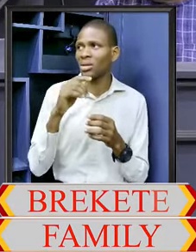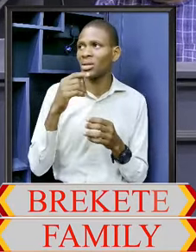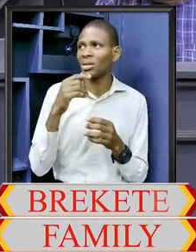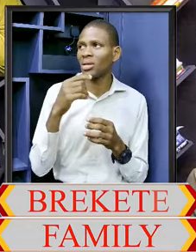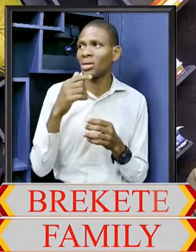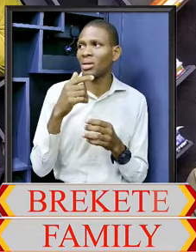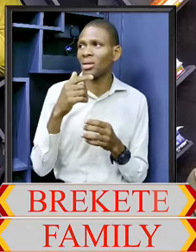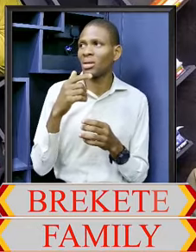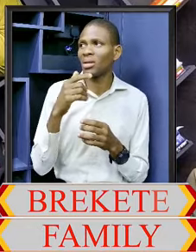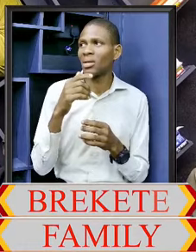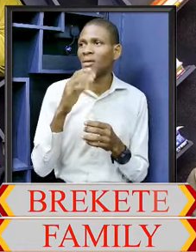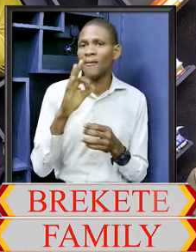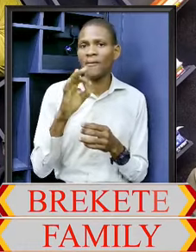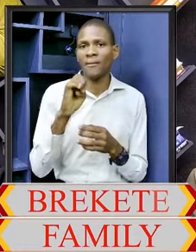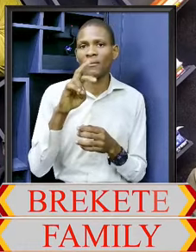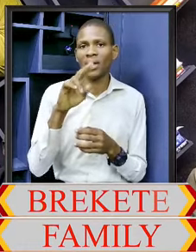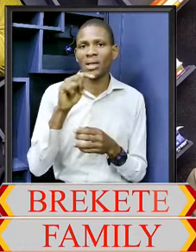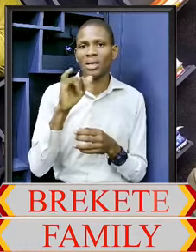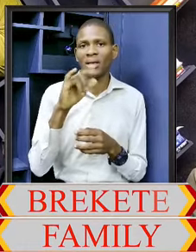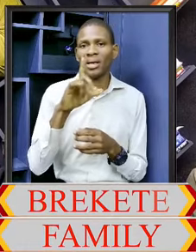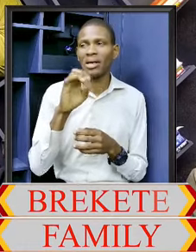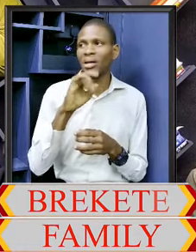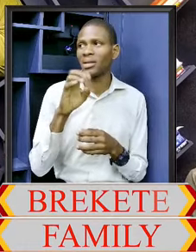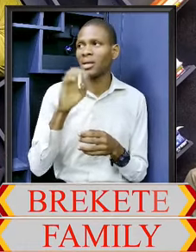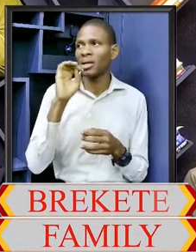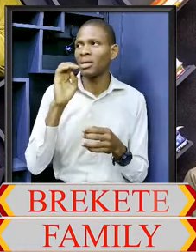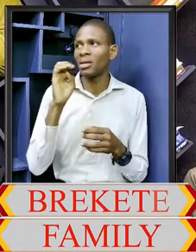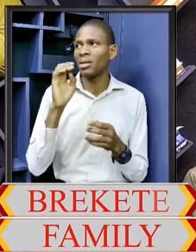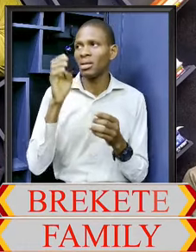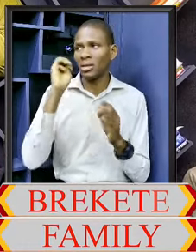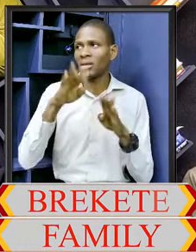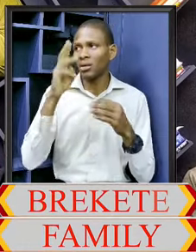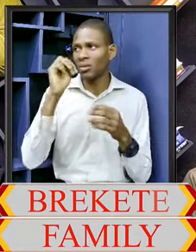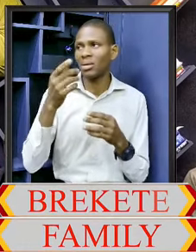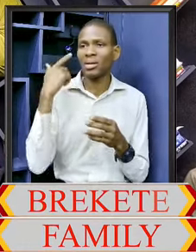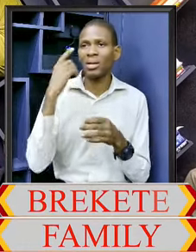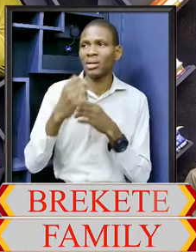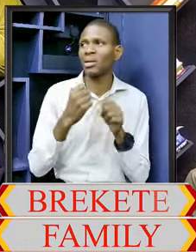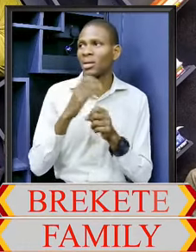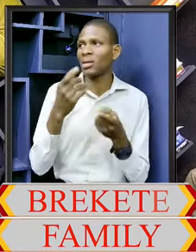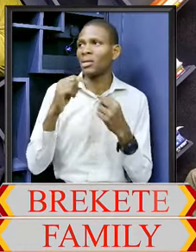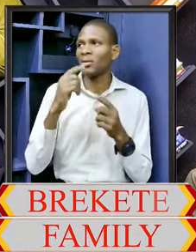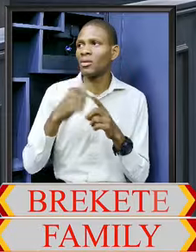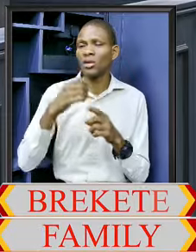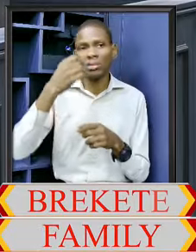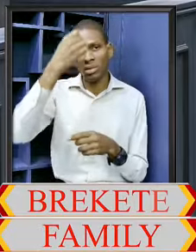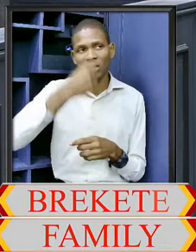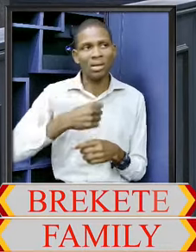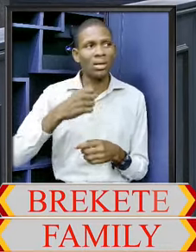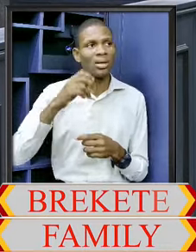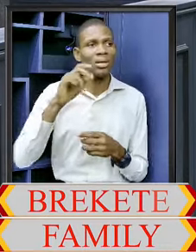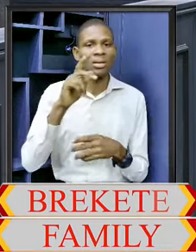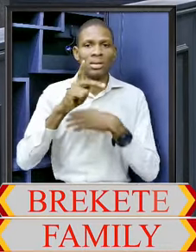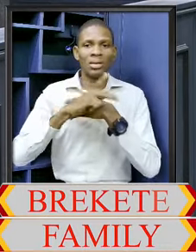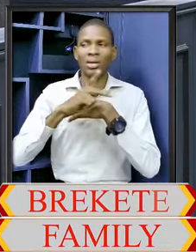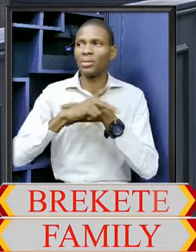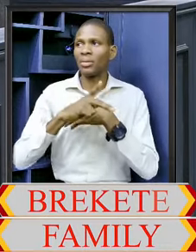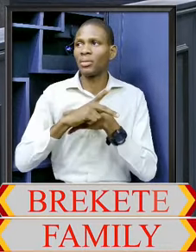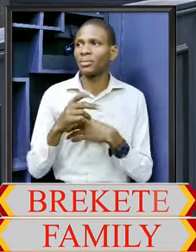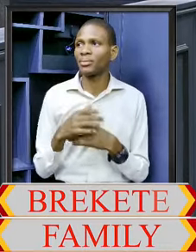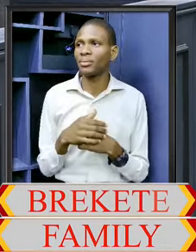them, where he give him last year. He called into the program from Southern Kaduna.